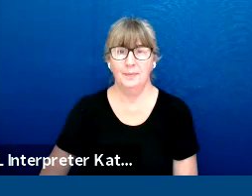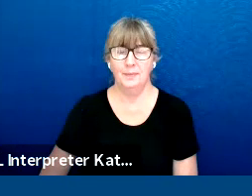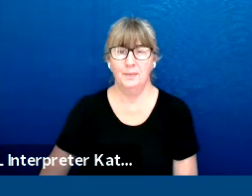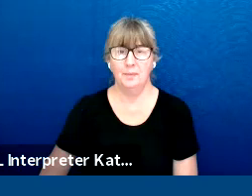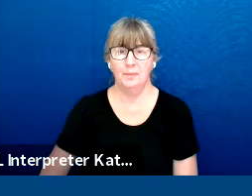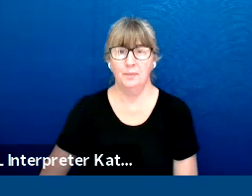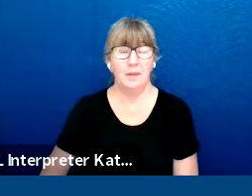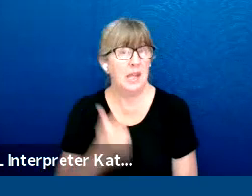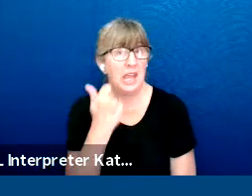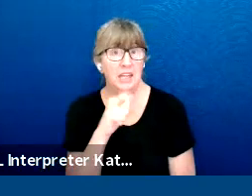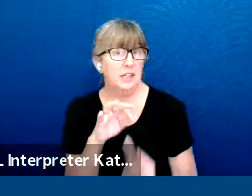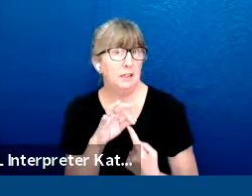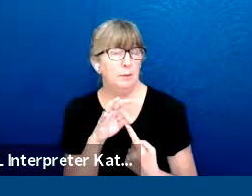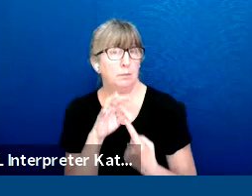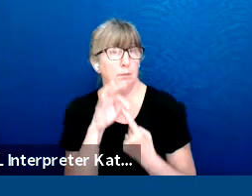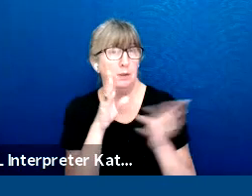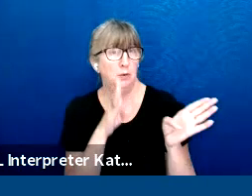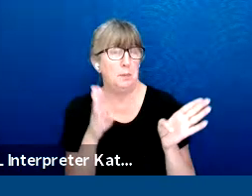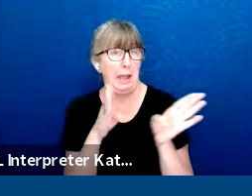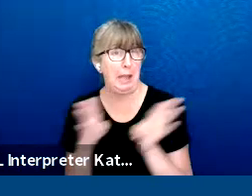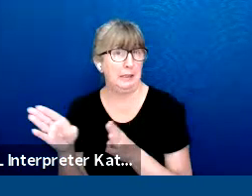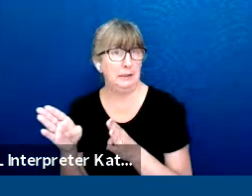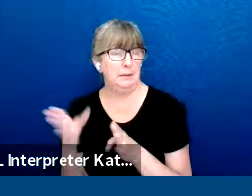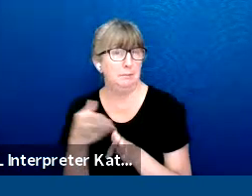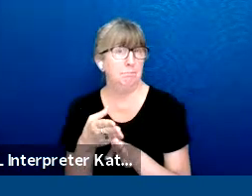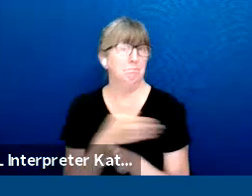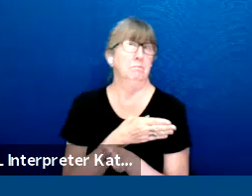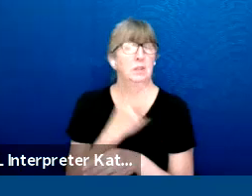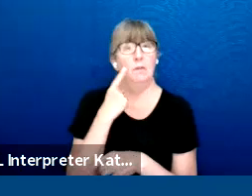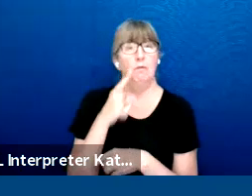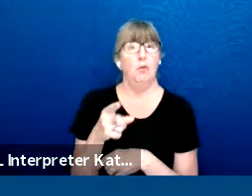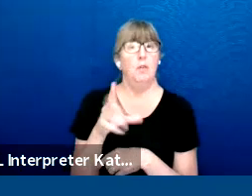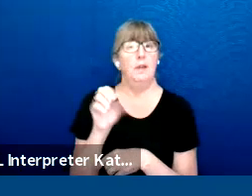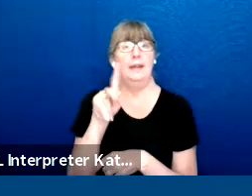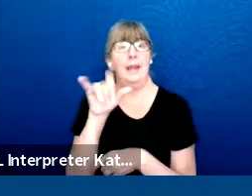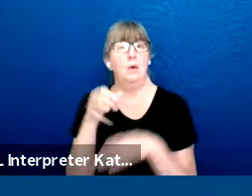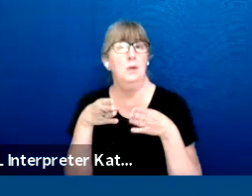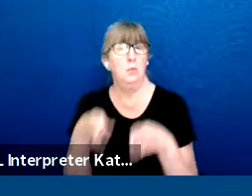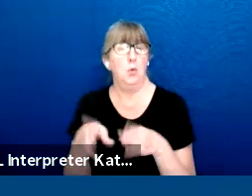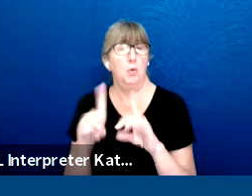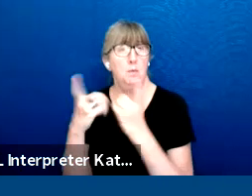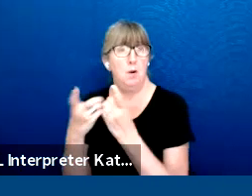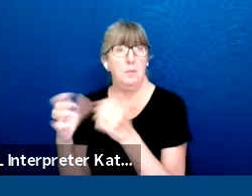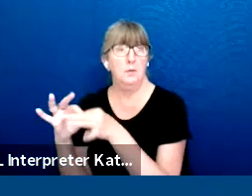Any special planning efforts with county road departments and FEMA?